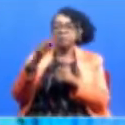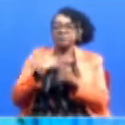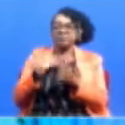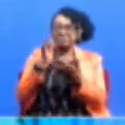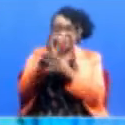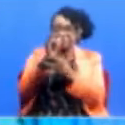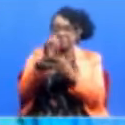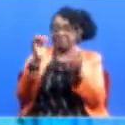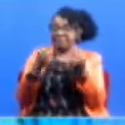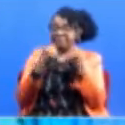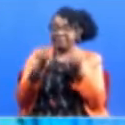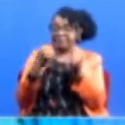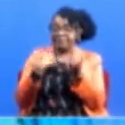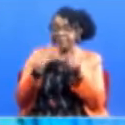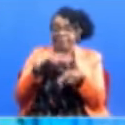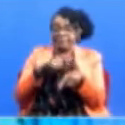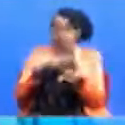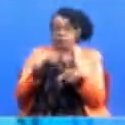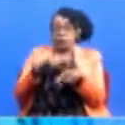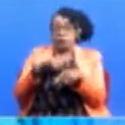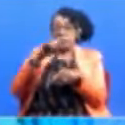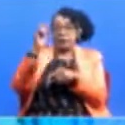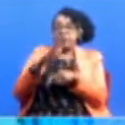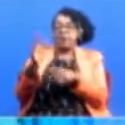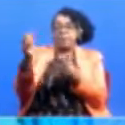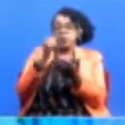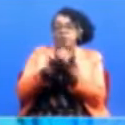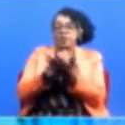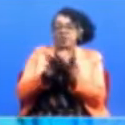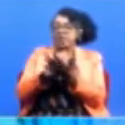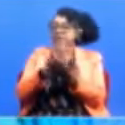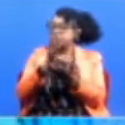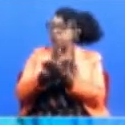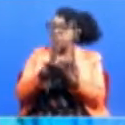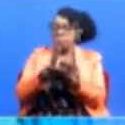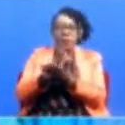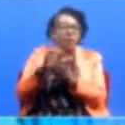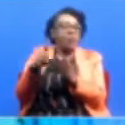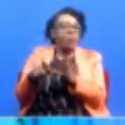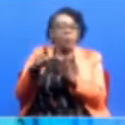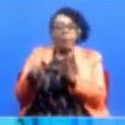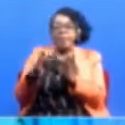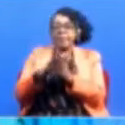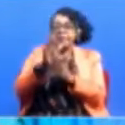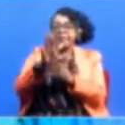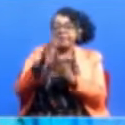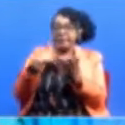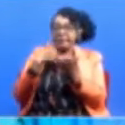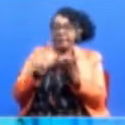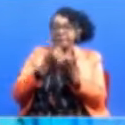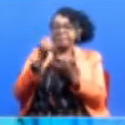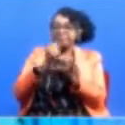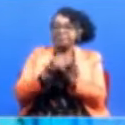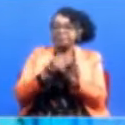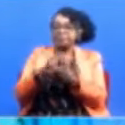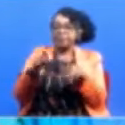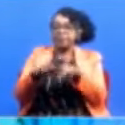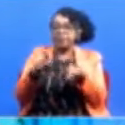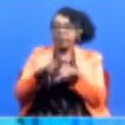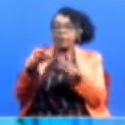unreasonable, coming at a time when Kenyan employees are weighed down by the high cost of living. According to a notice issued last week to